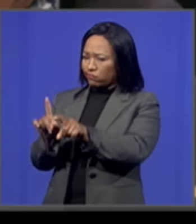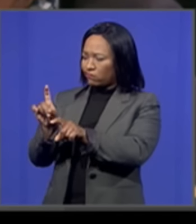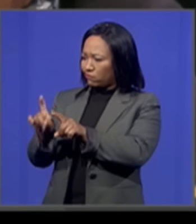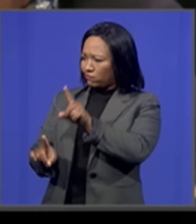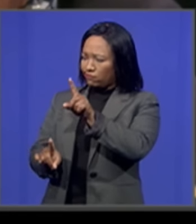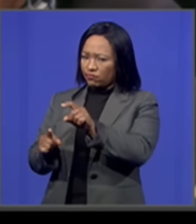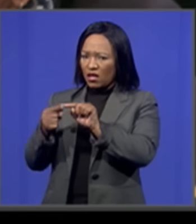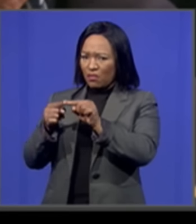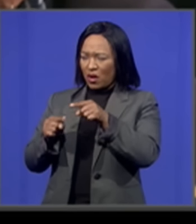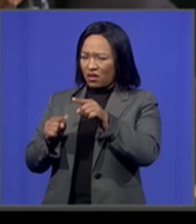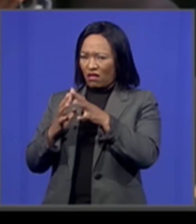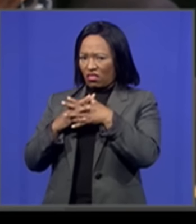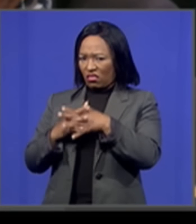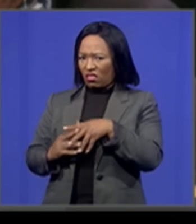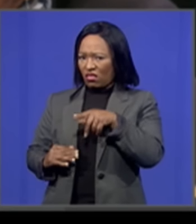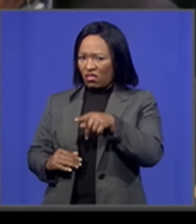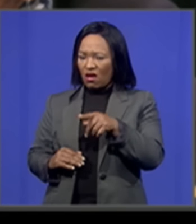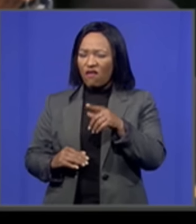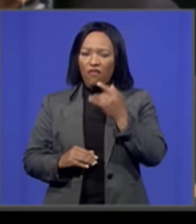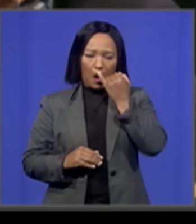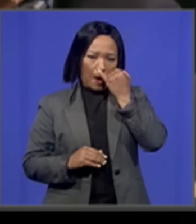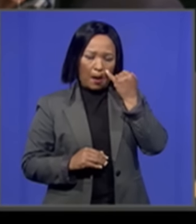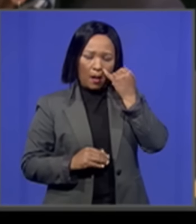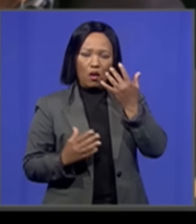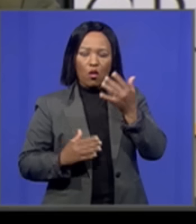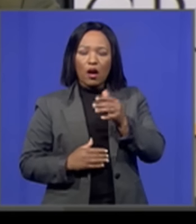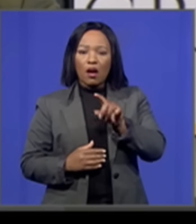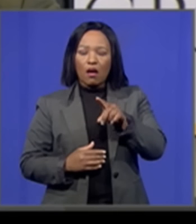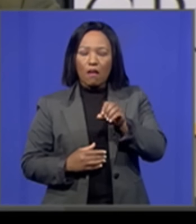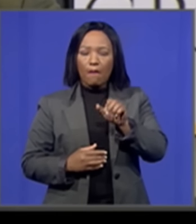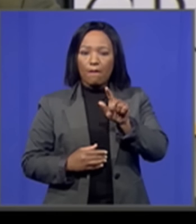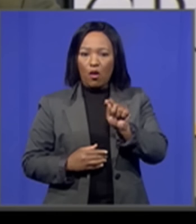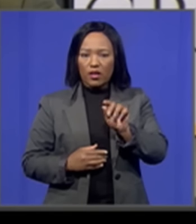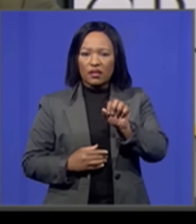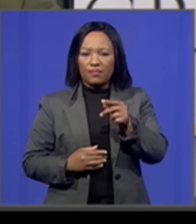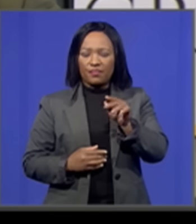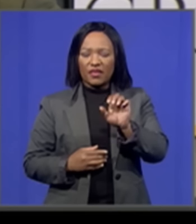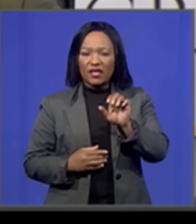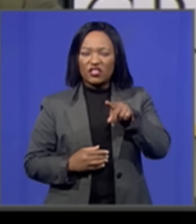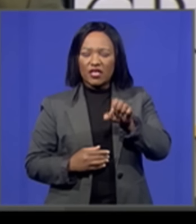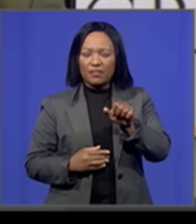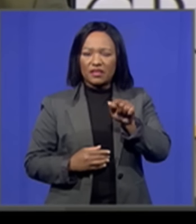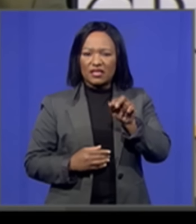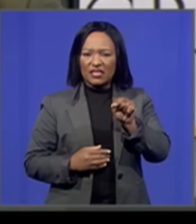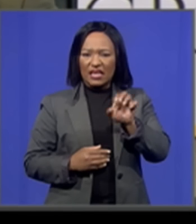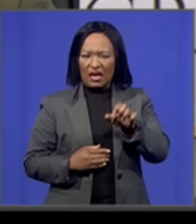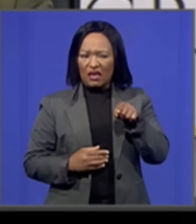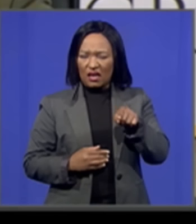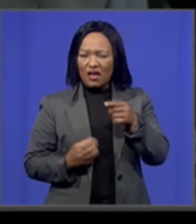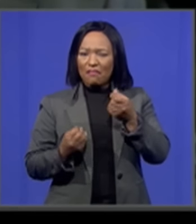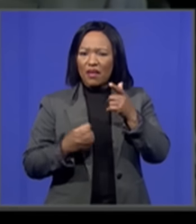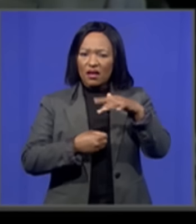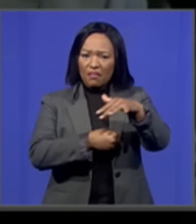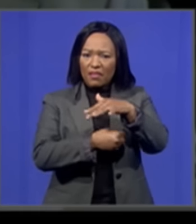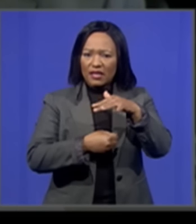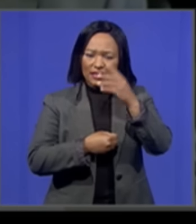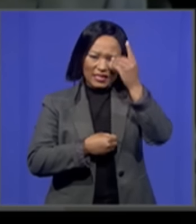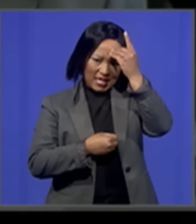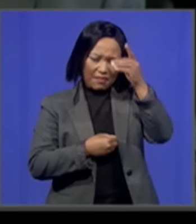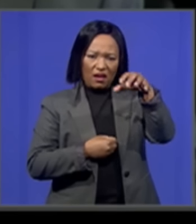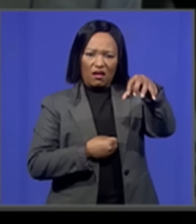e matswakabele eo ya Port Shepstone. Dithetso tseno go fitla ga jaana di utlwile gore go ne go ntse le mafelo a mangwe kwa